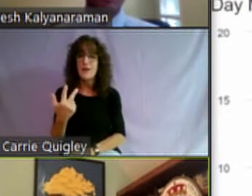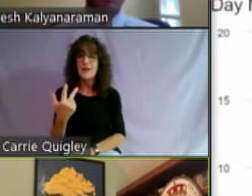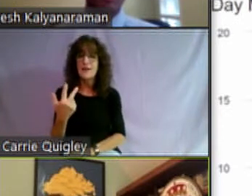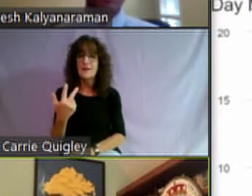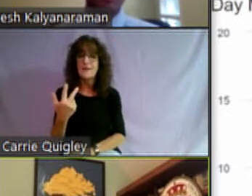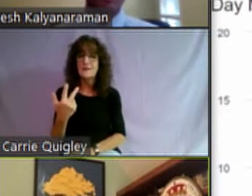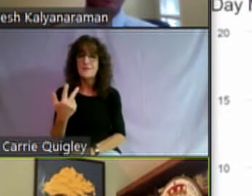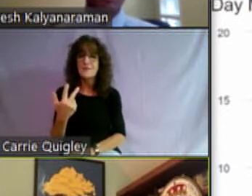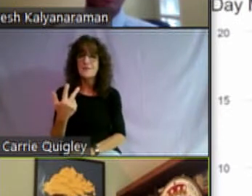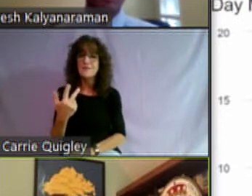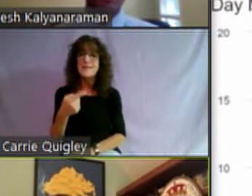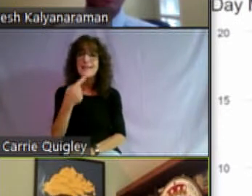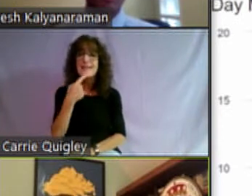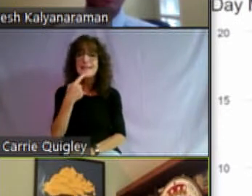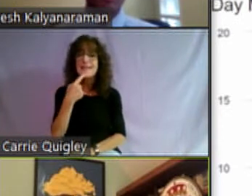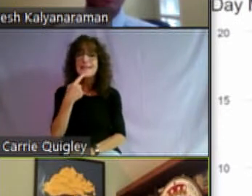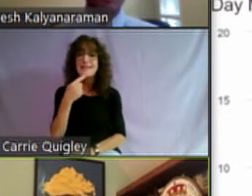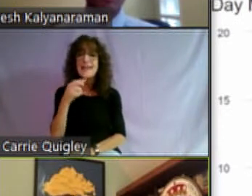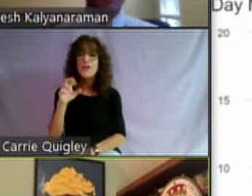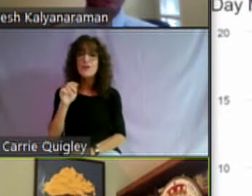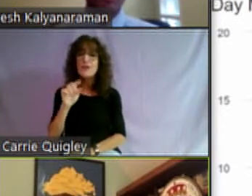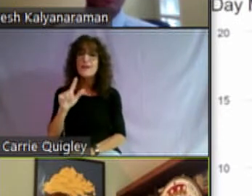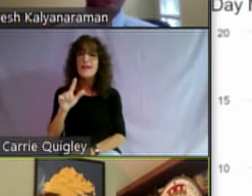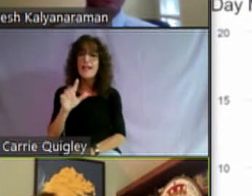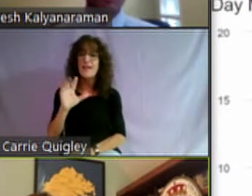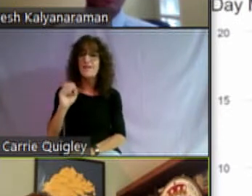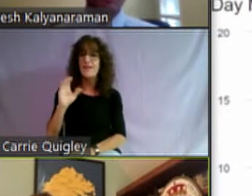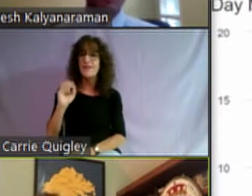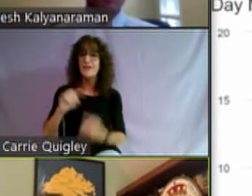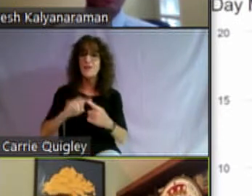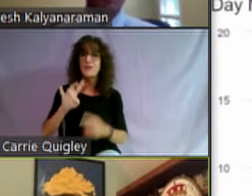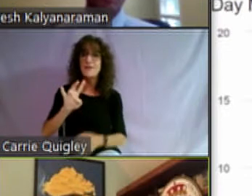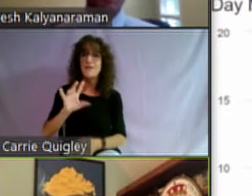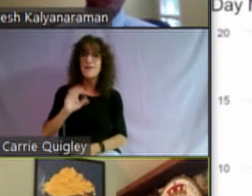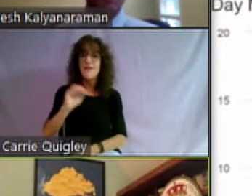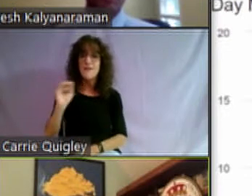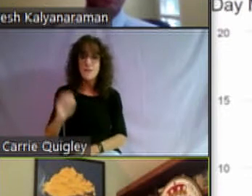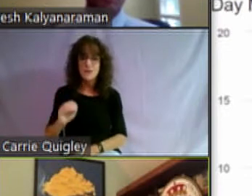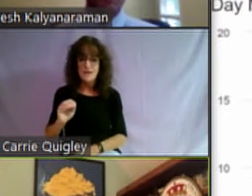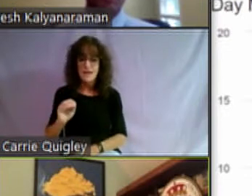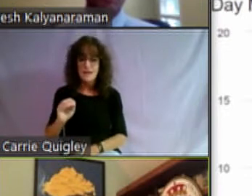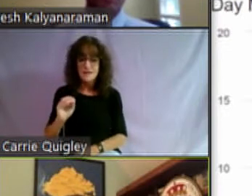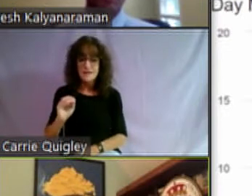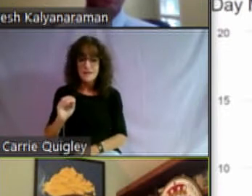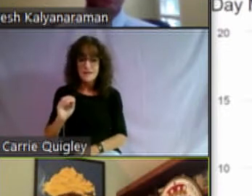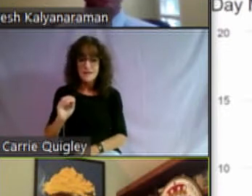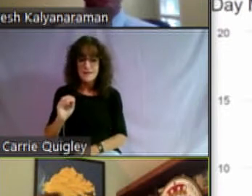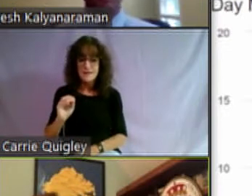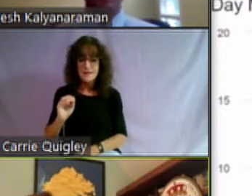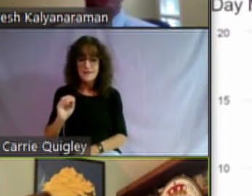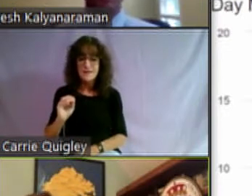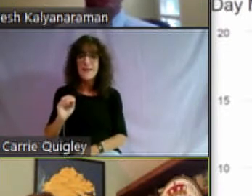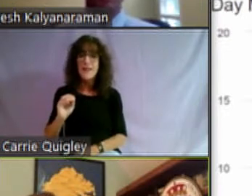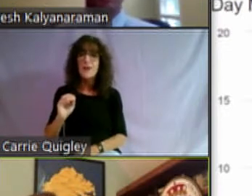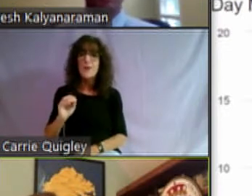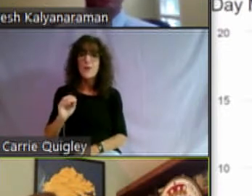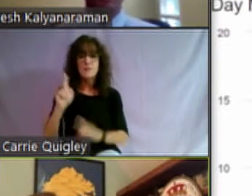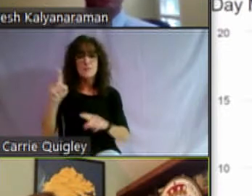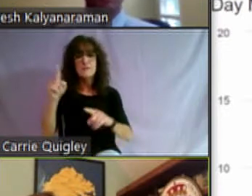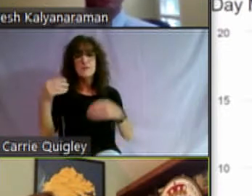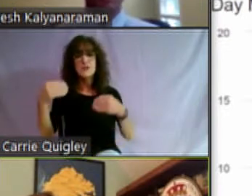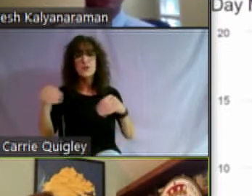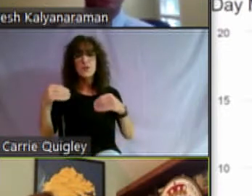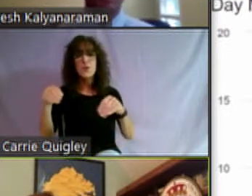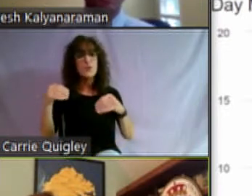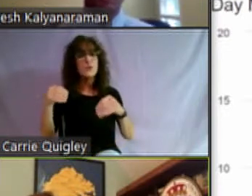that retail could go from 50% capacity to 75% capacity. In fact, when you go around to stores in our county, you